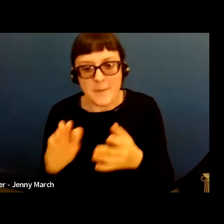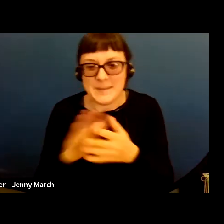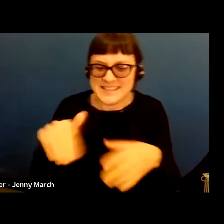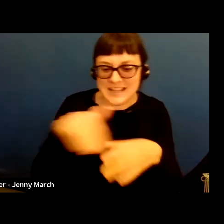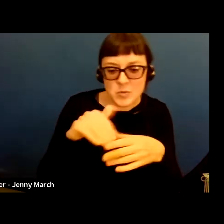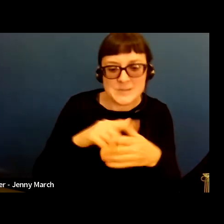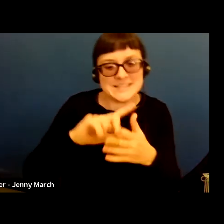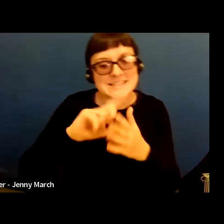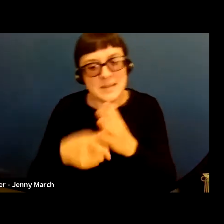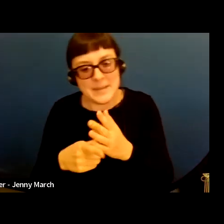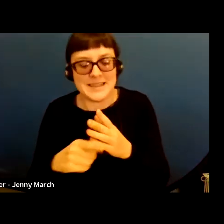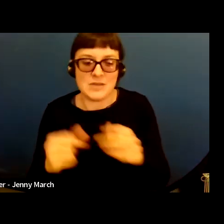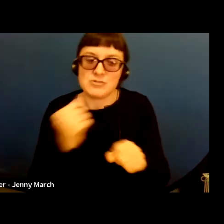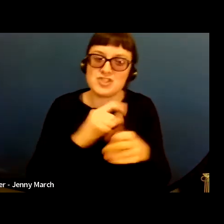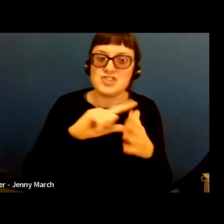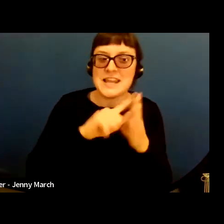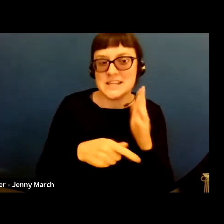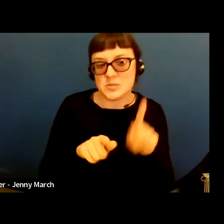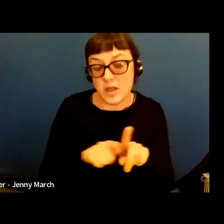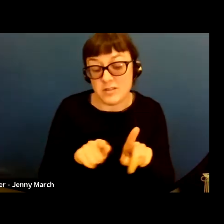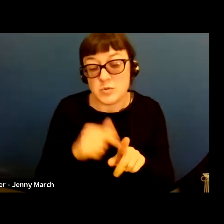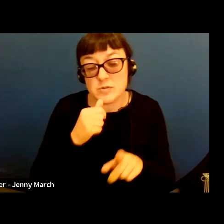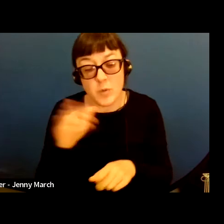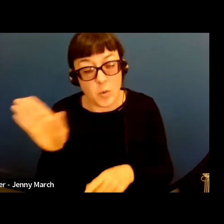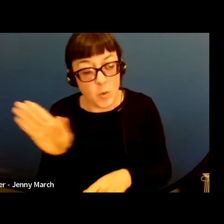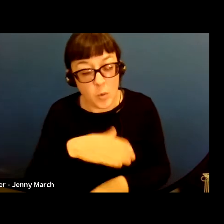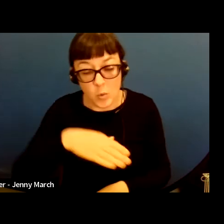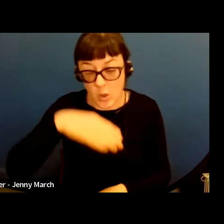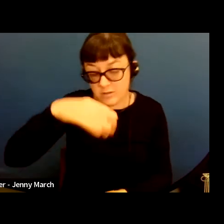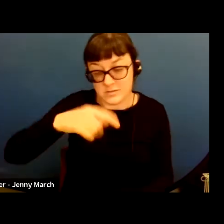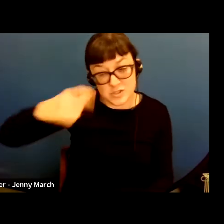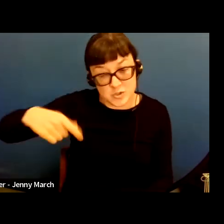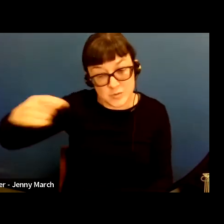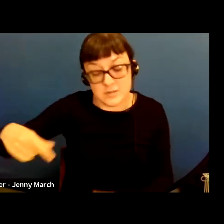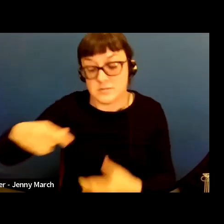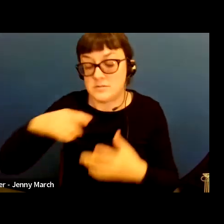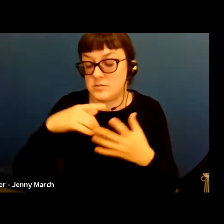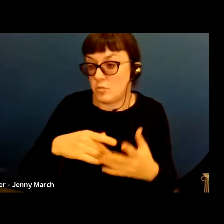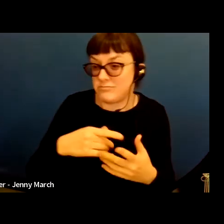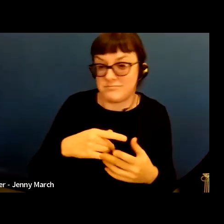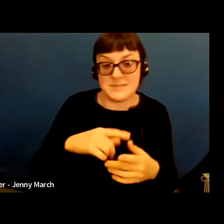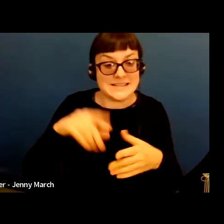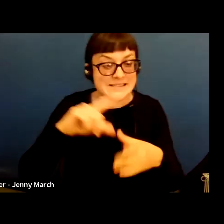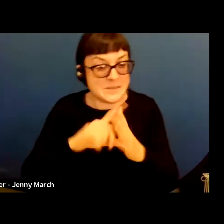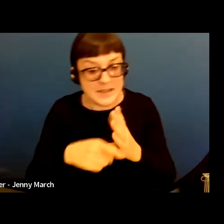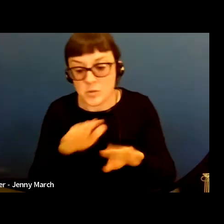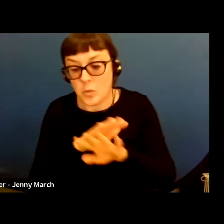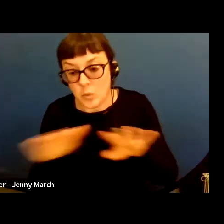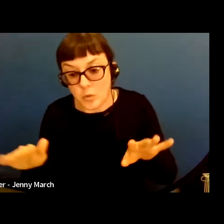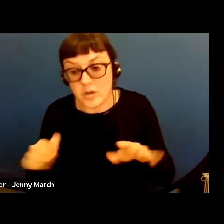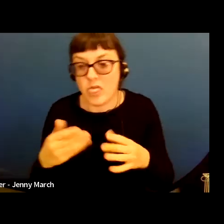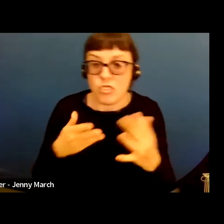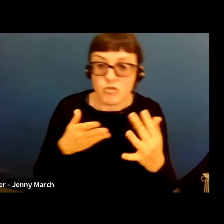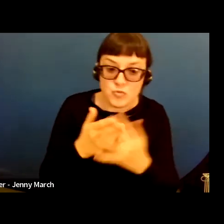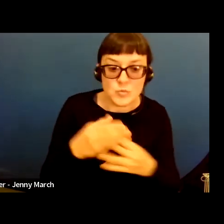inclusive and can be used by all learners, including those with disabilities, across different platforms, softwares, and hardware. And